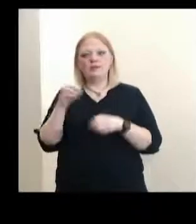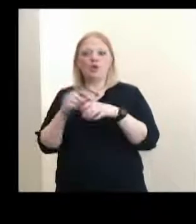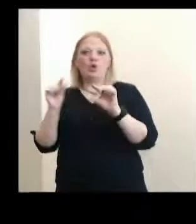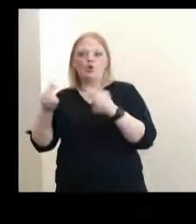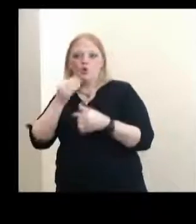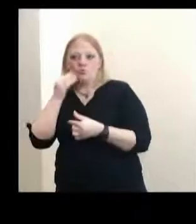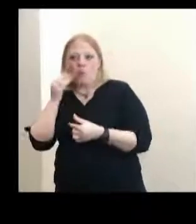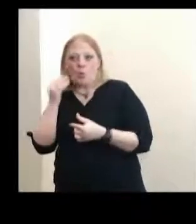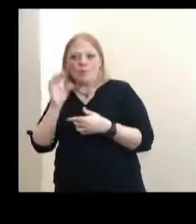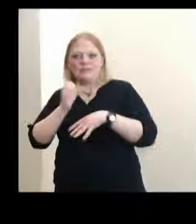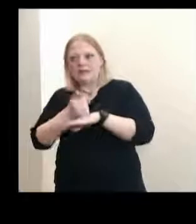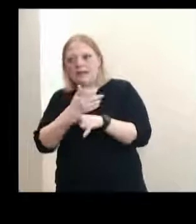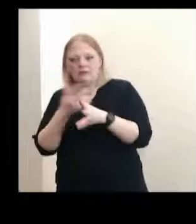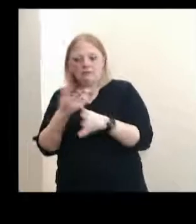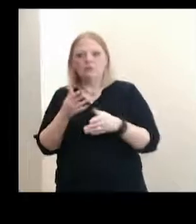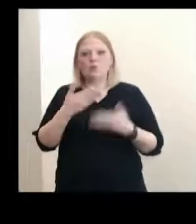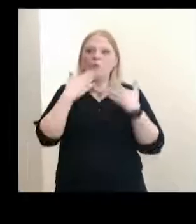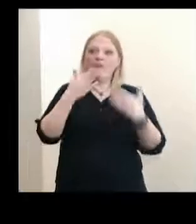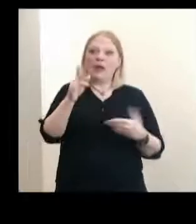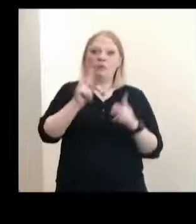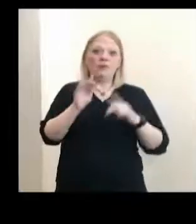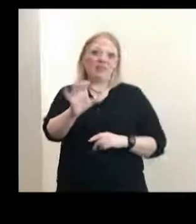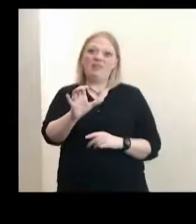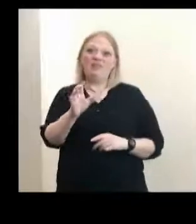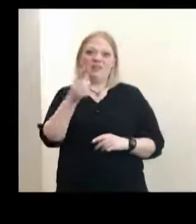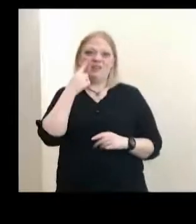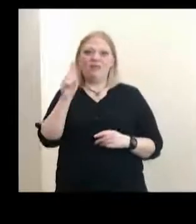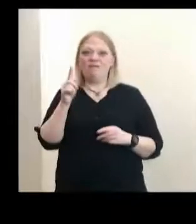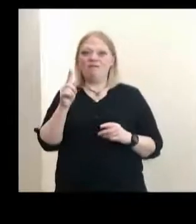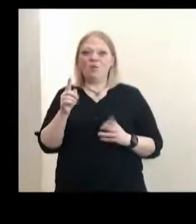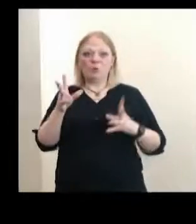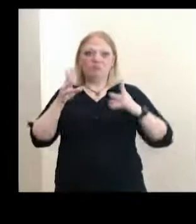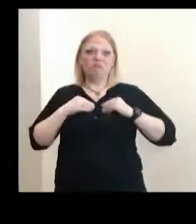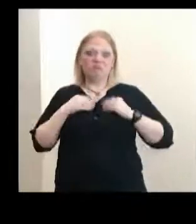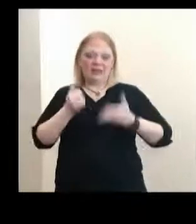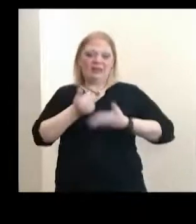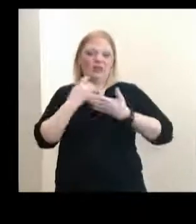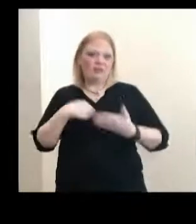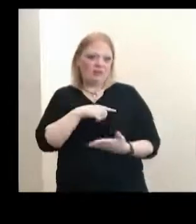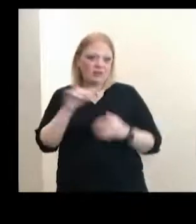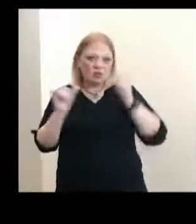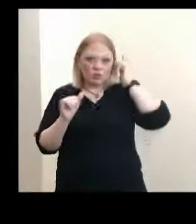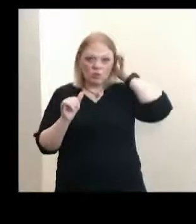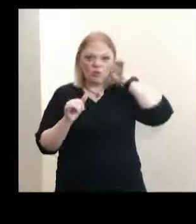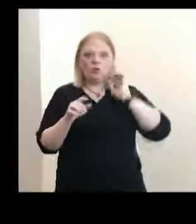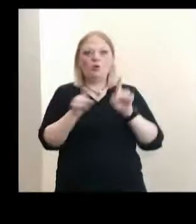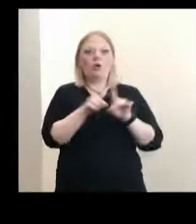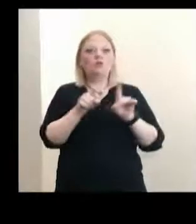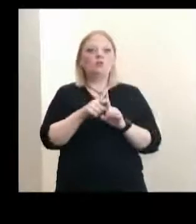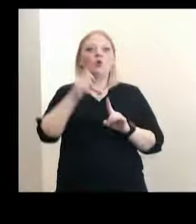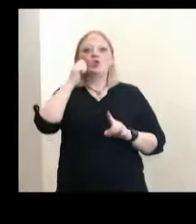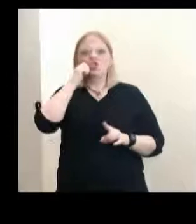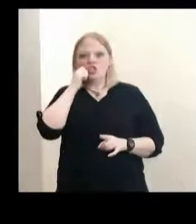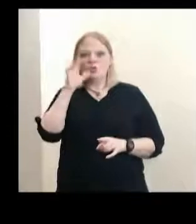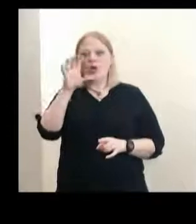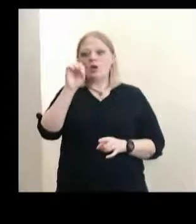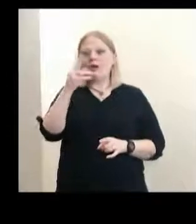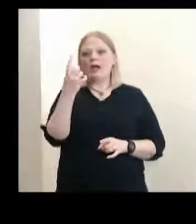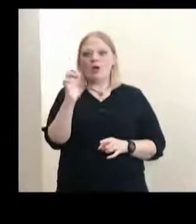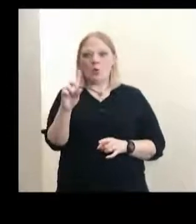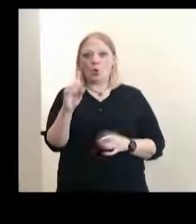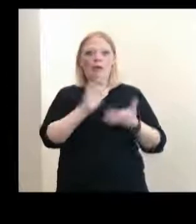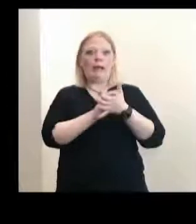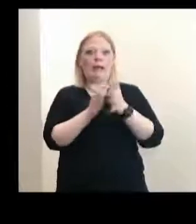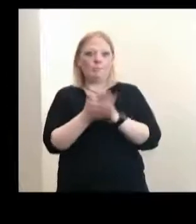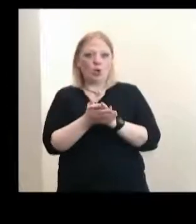home setting. So thank you to People Inc. for opening up your doors, as well as to the towns of Cheektowaga, Concord, and Hamburg for opening